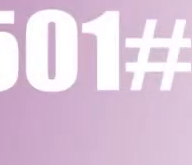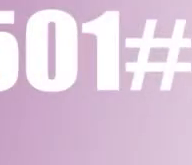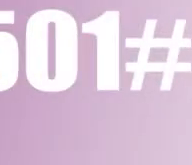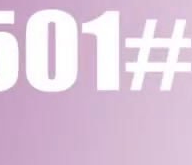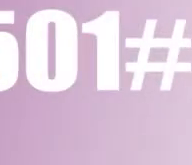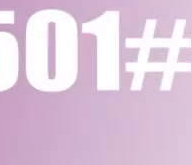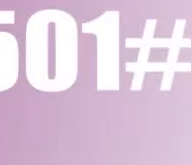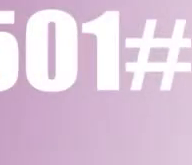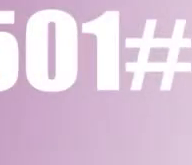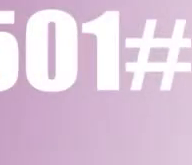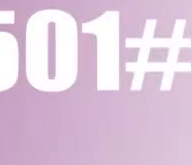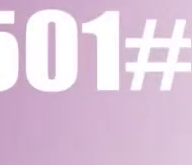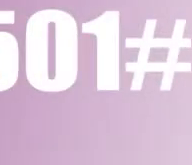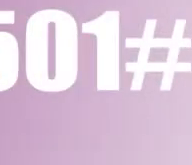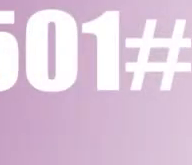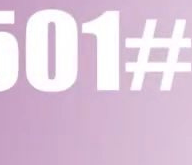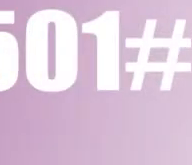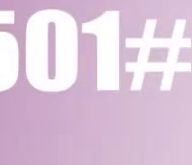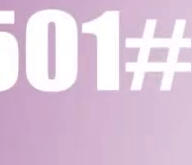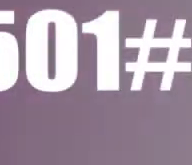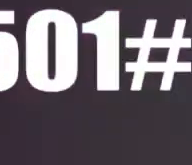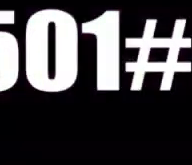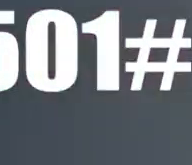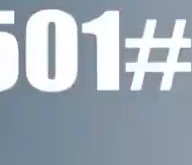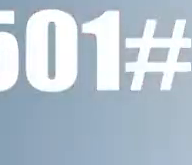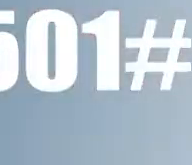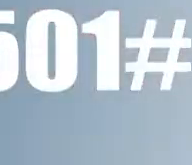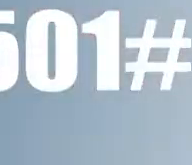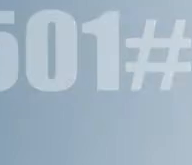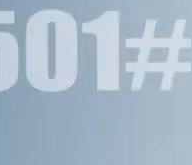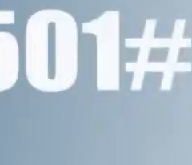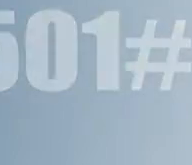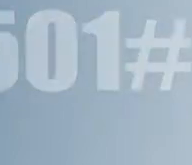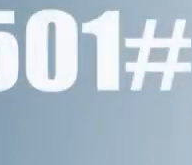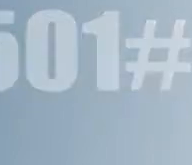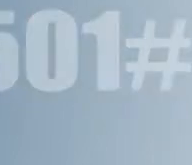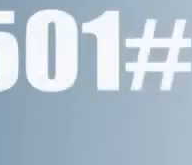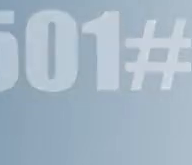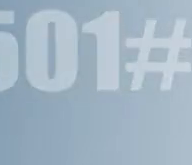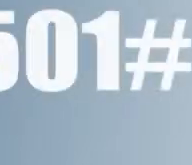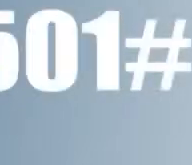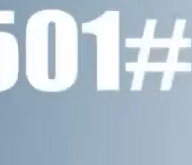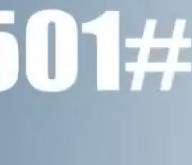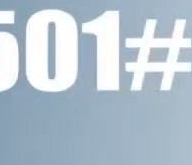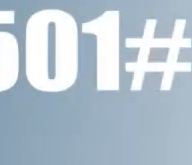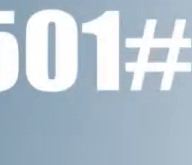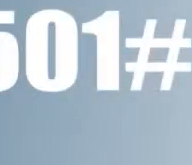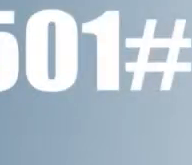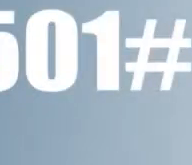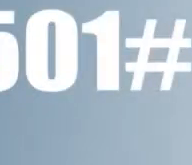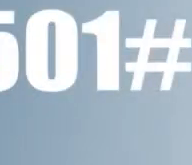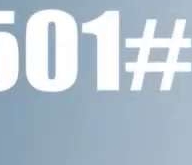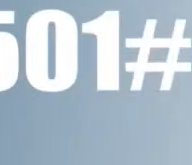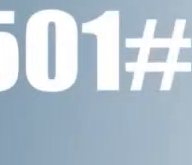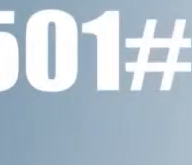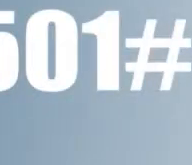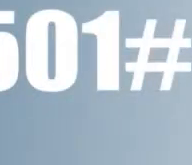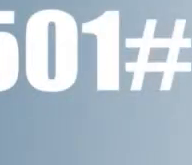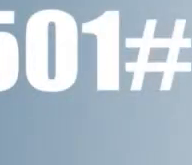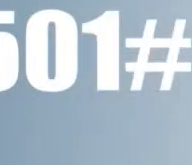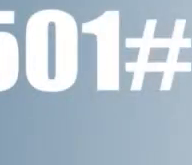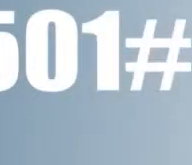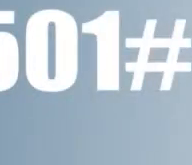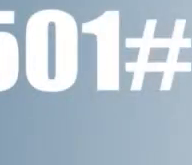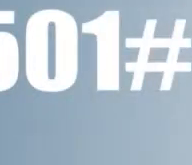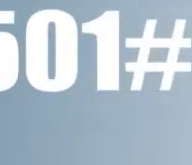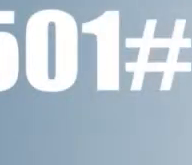kunani. Japo nimetia jitihada za mtu wa kujenga nyumba kwa mate, nikaongeza kumcha Mungu,